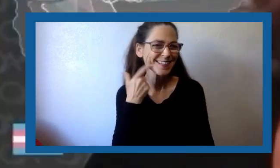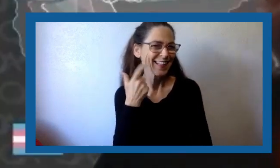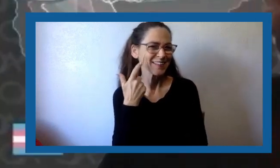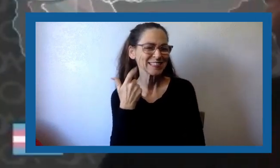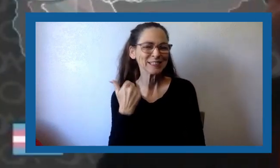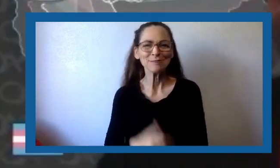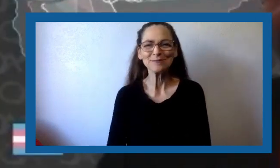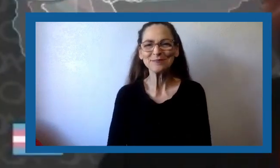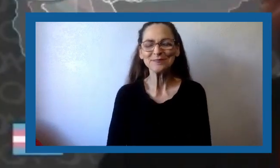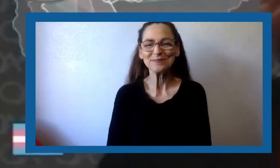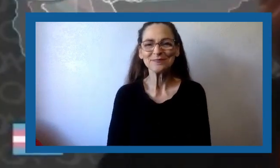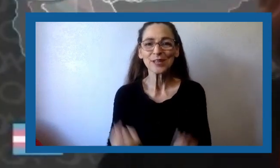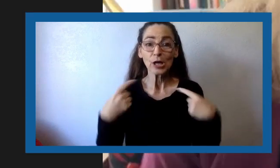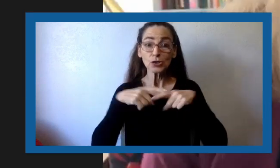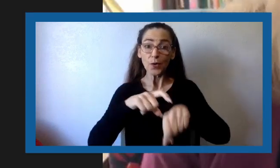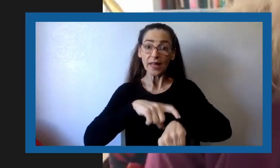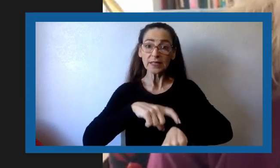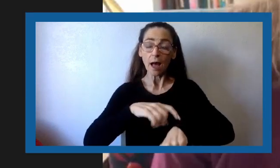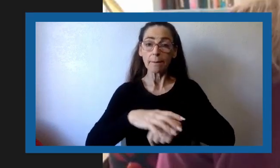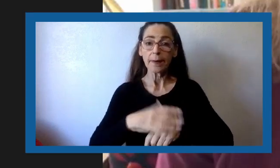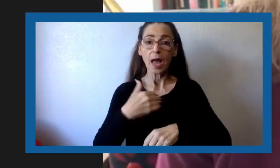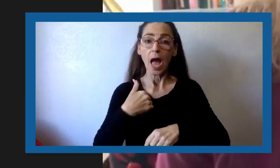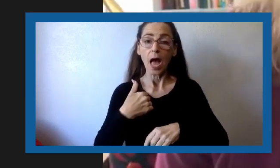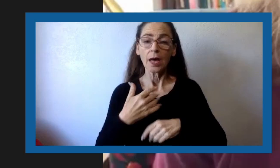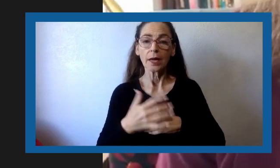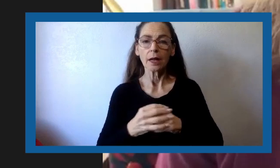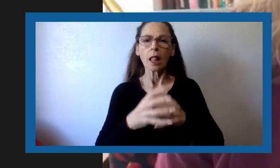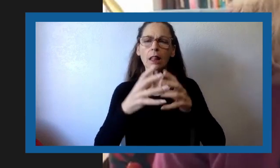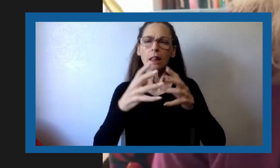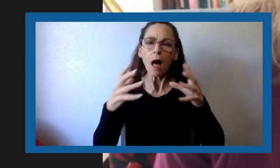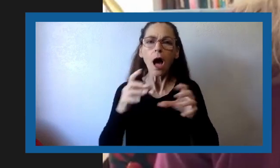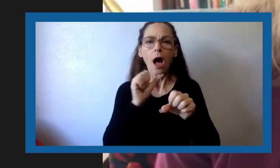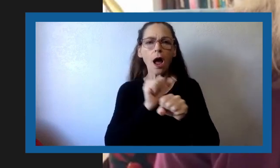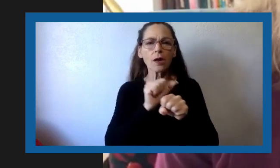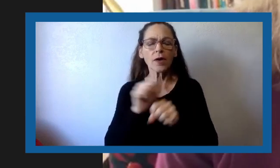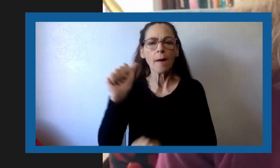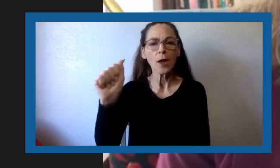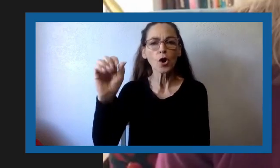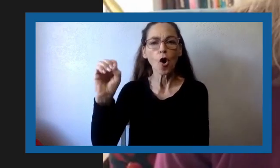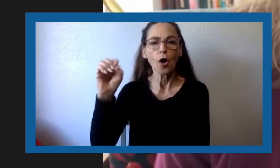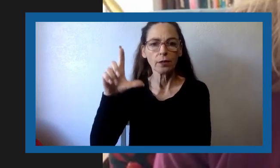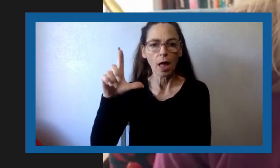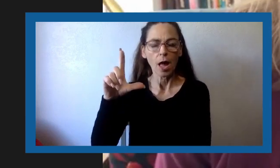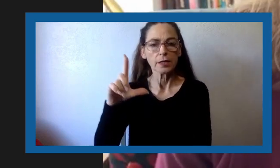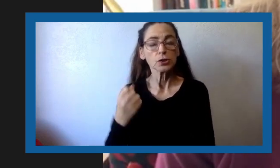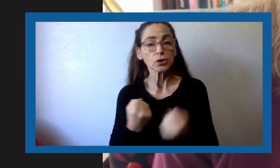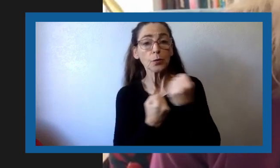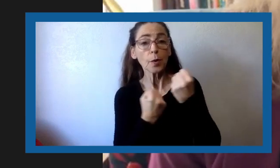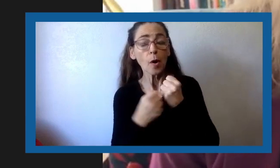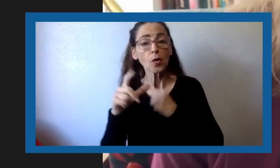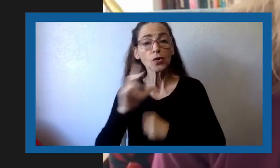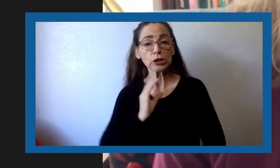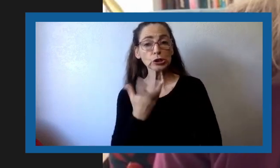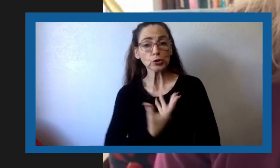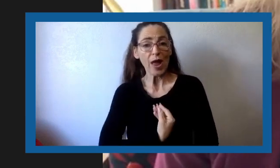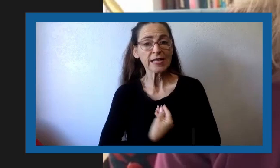And at the time, we had actually done a lot of work on America Online to allow trans discussions,